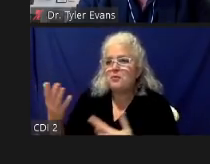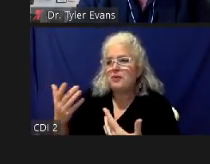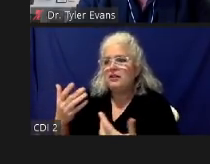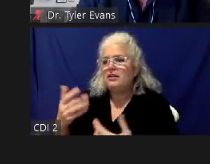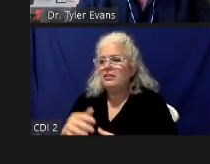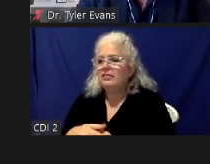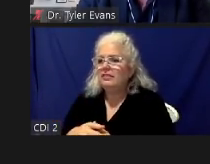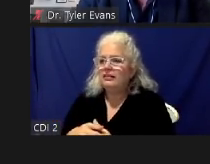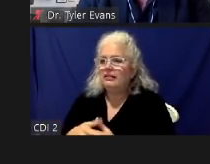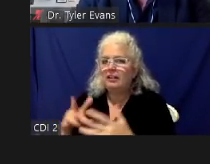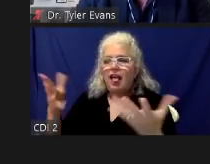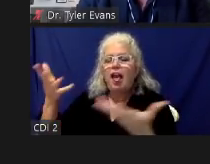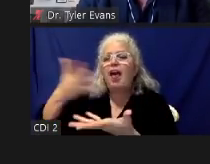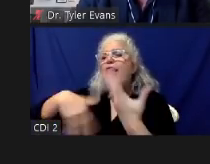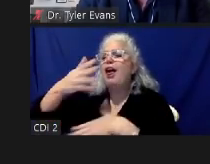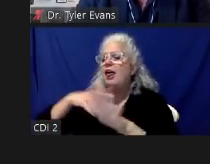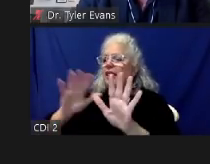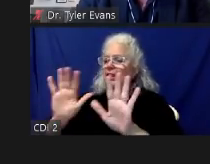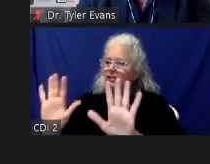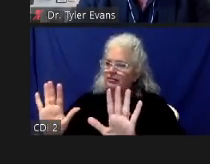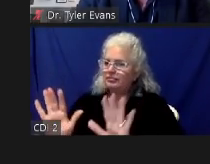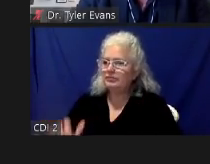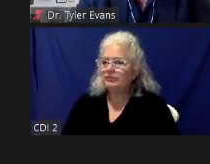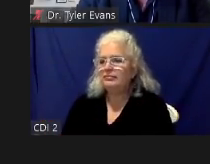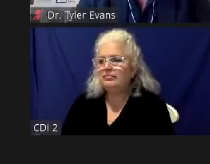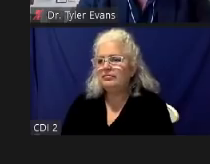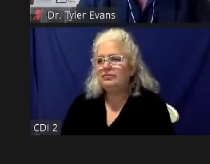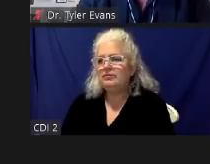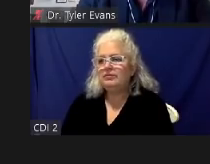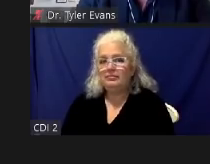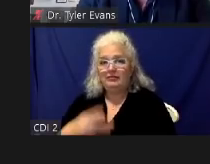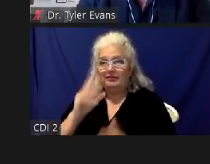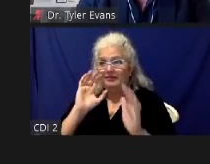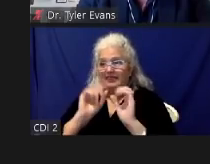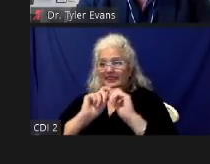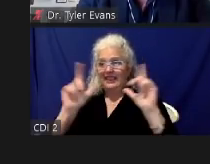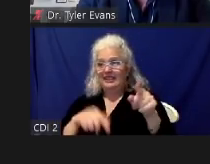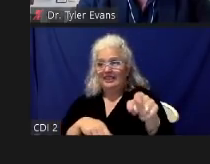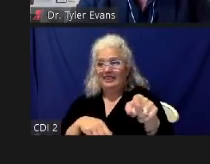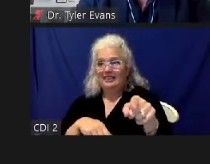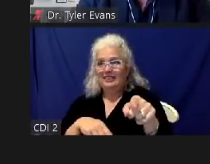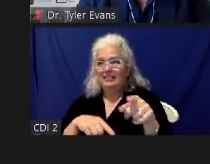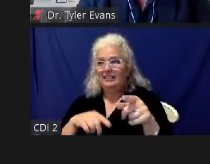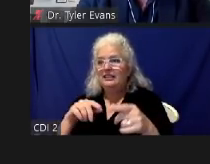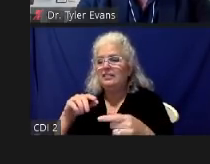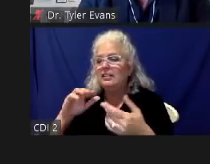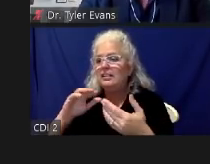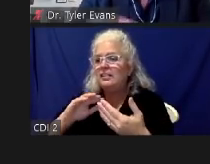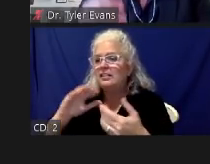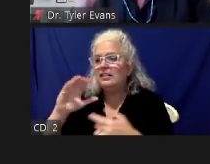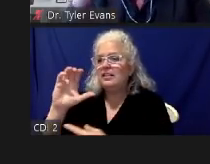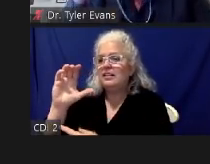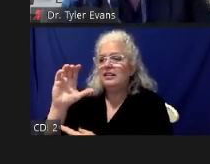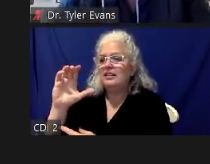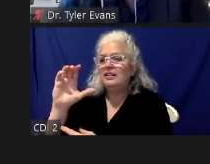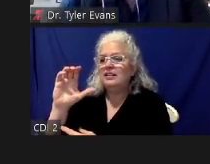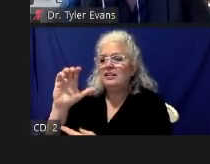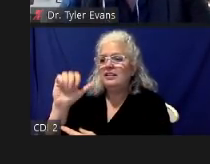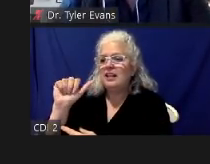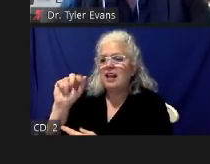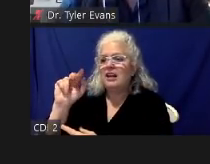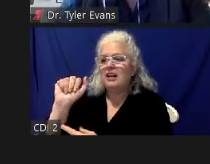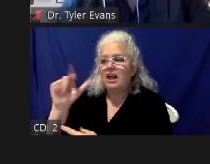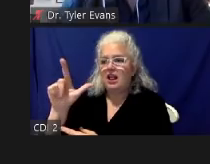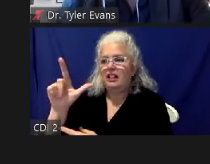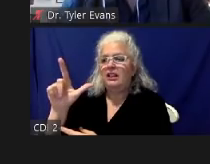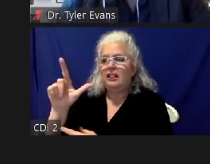community that was very hard hit by this pandemic. Now that community starting to get vaccinated. And this was